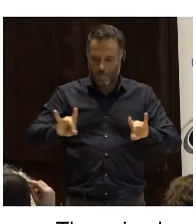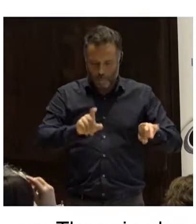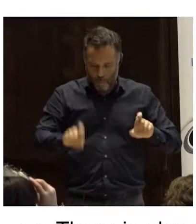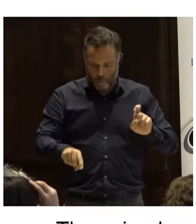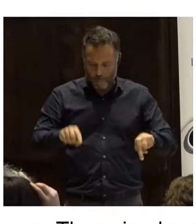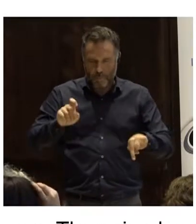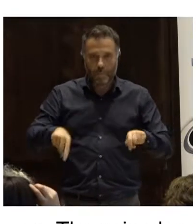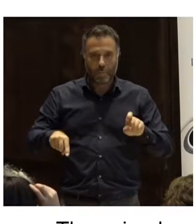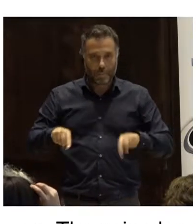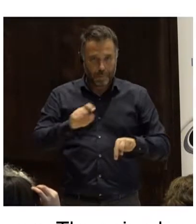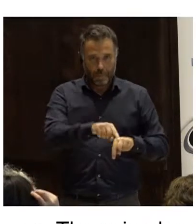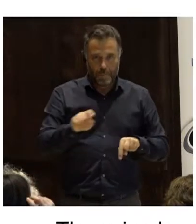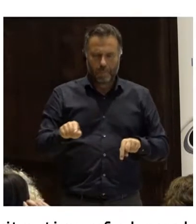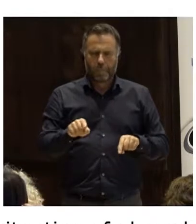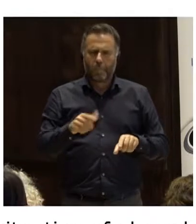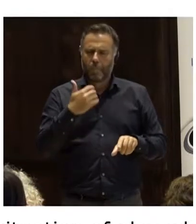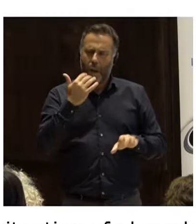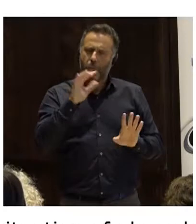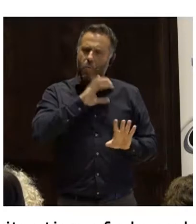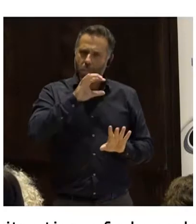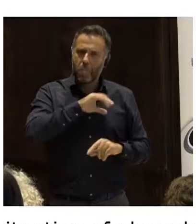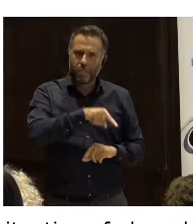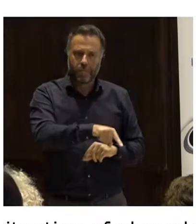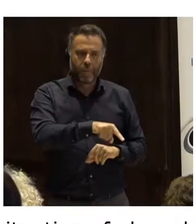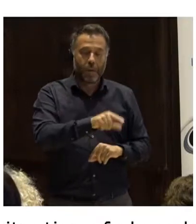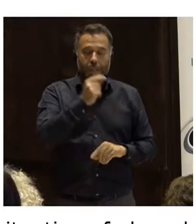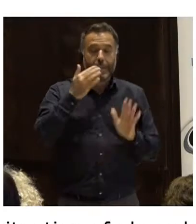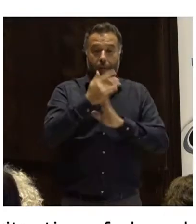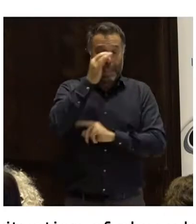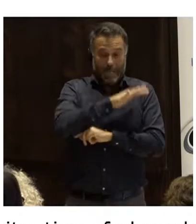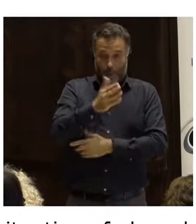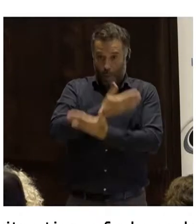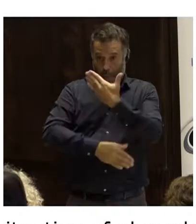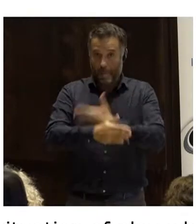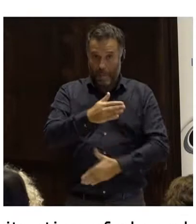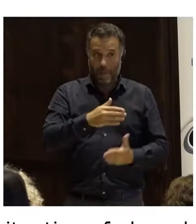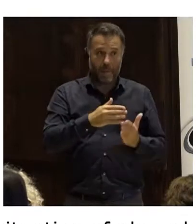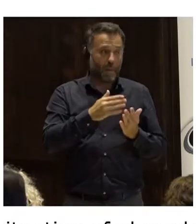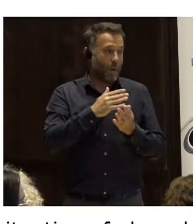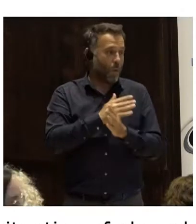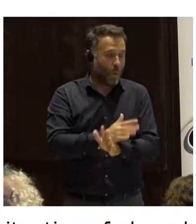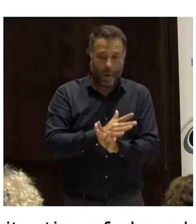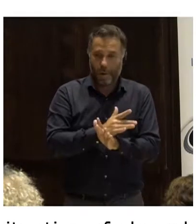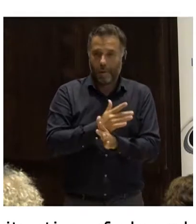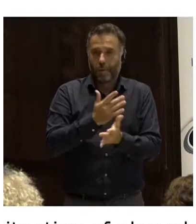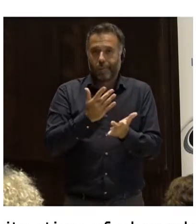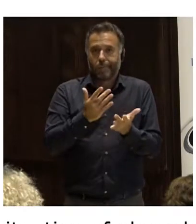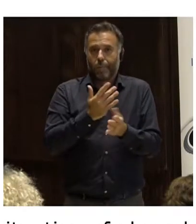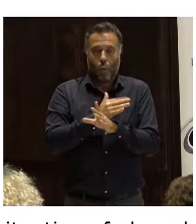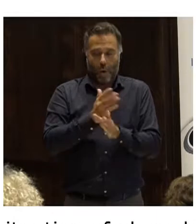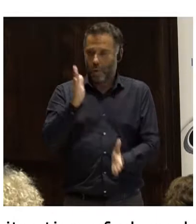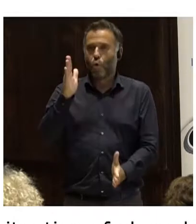for example, a child with disability play with a humanoid robot or something like that,